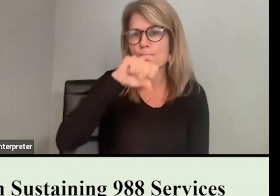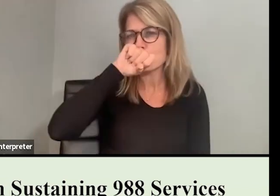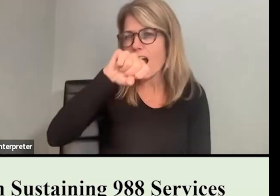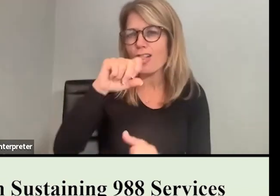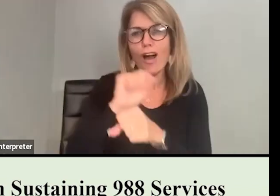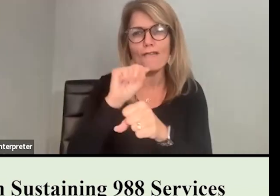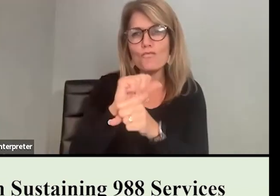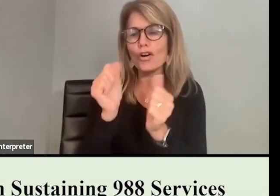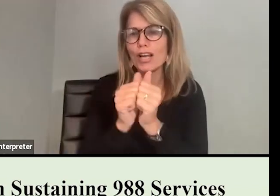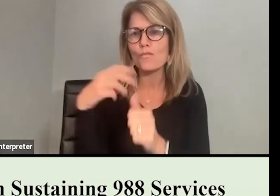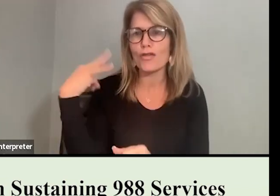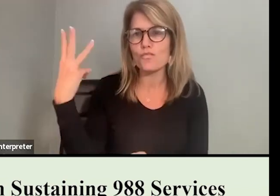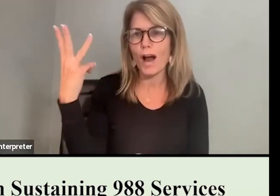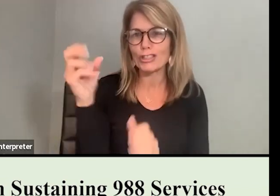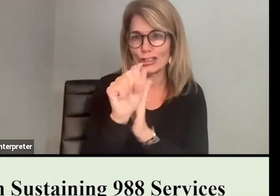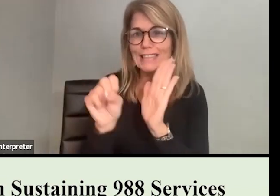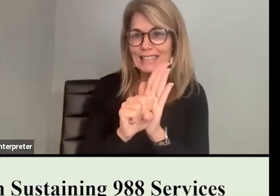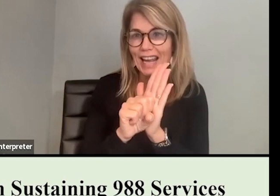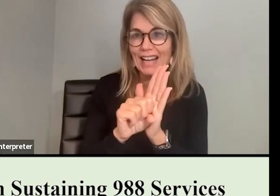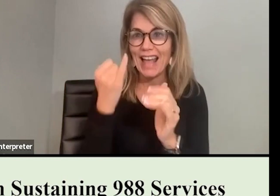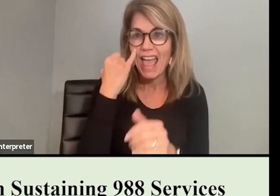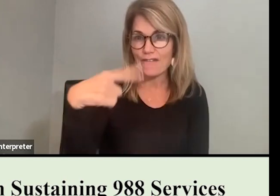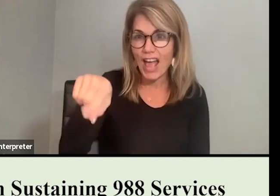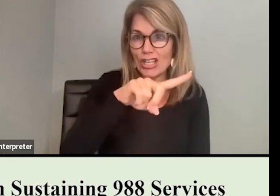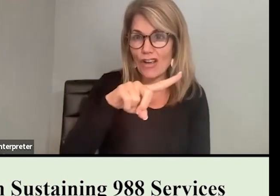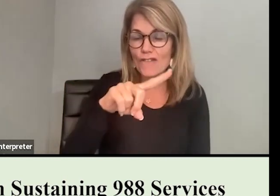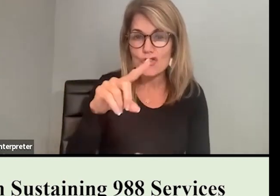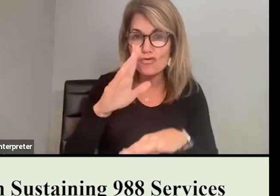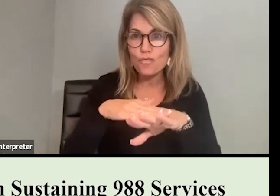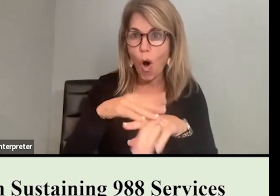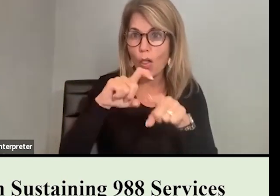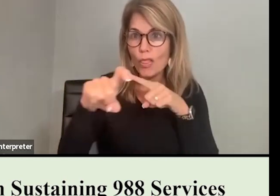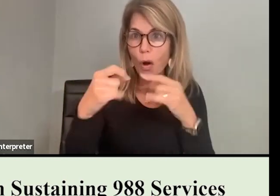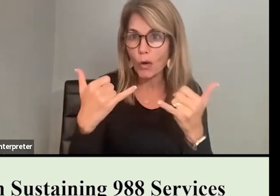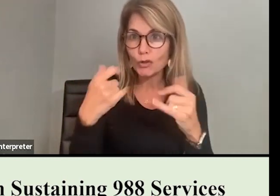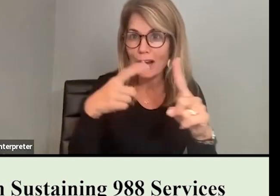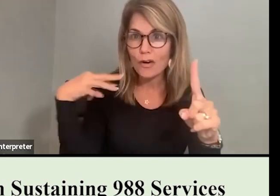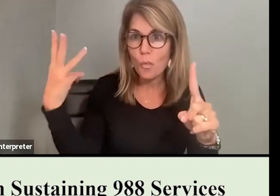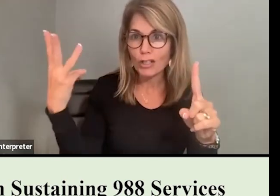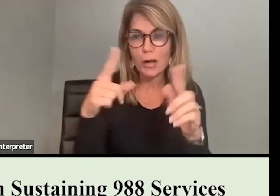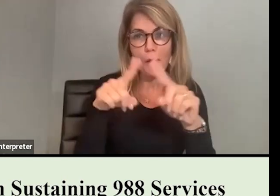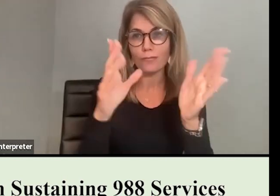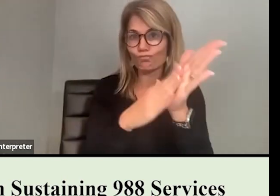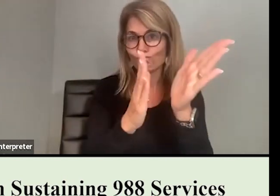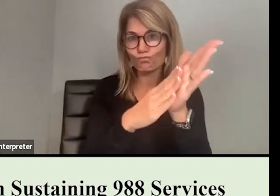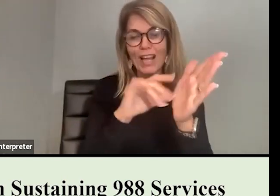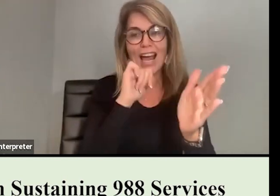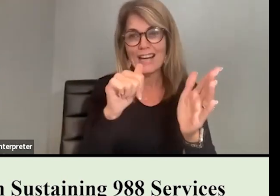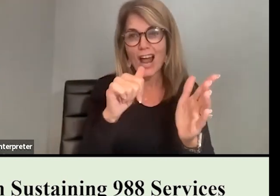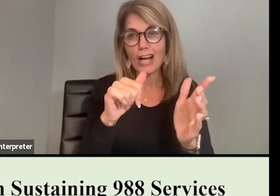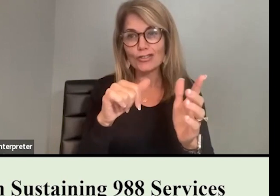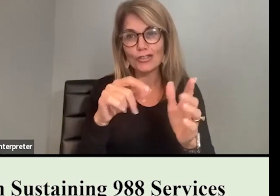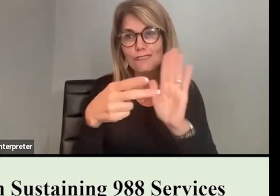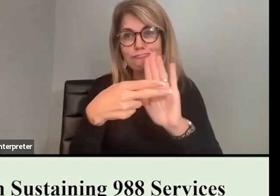Washington State. And if there's anybody on the line from there, kudos to all of you guys. But it is not to put you at the top of the pedestal because many states